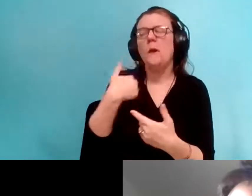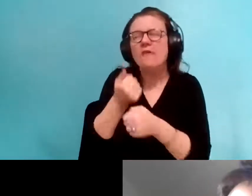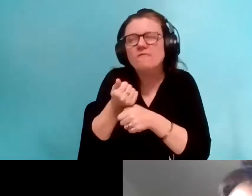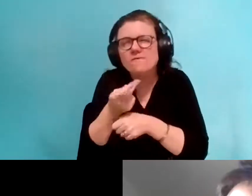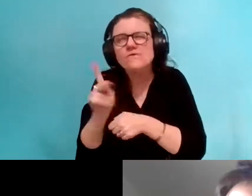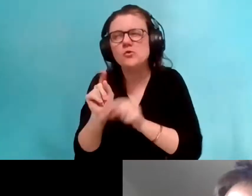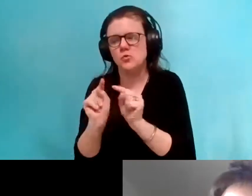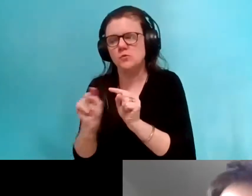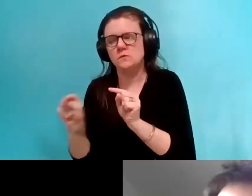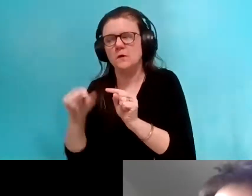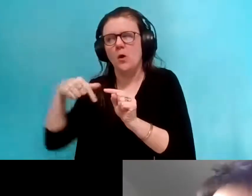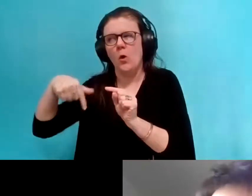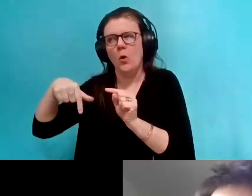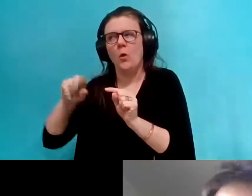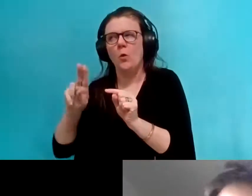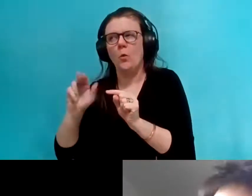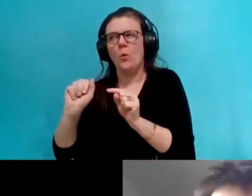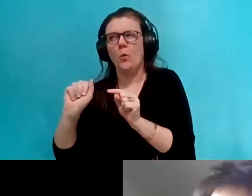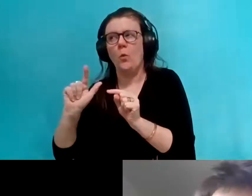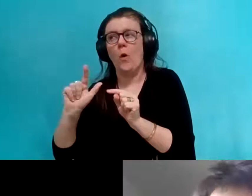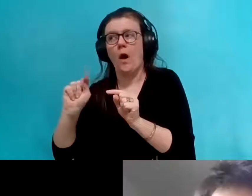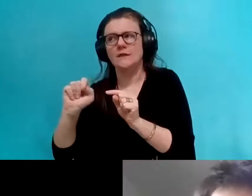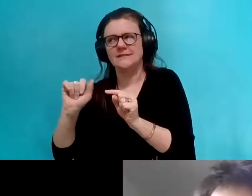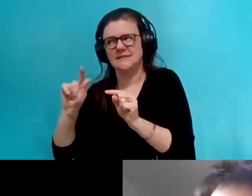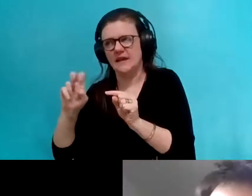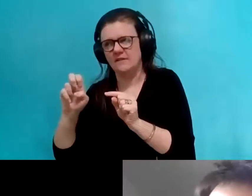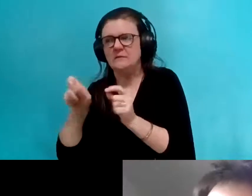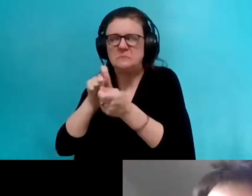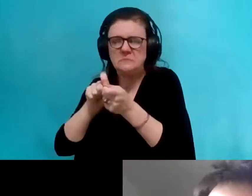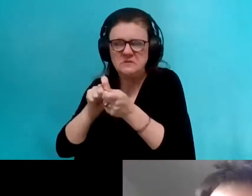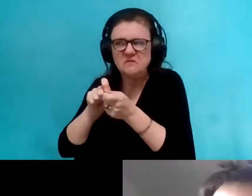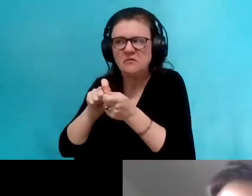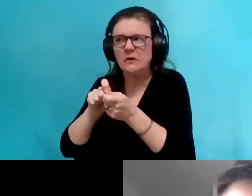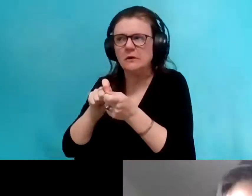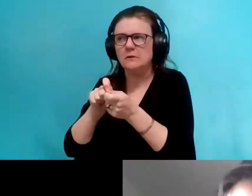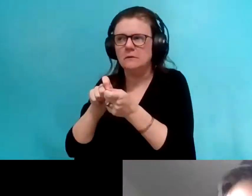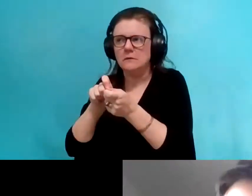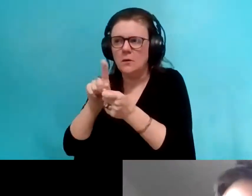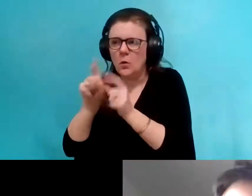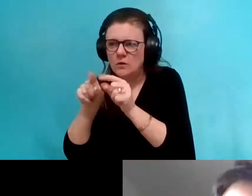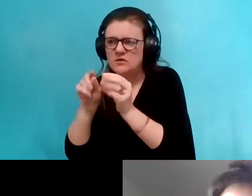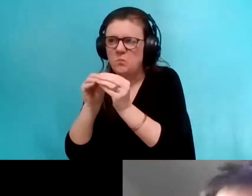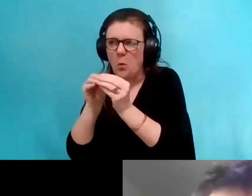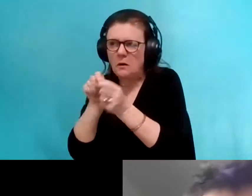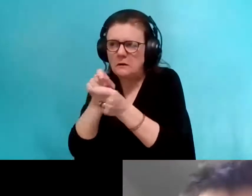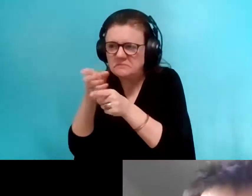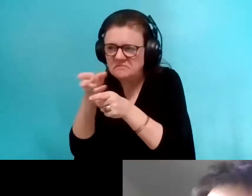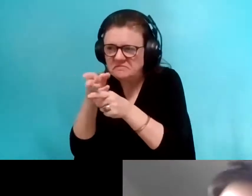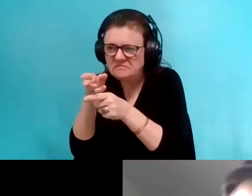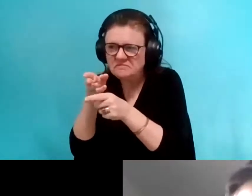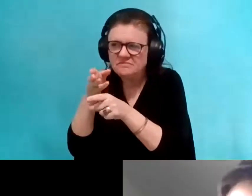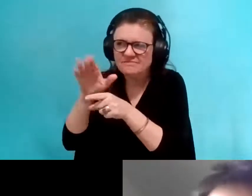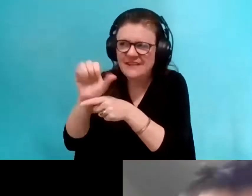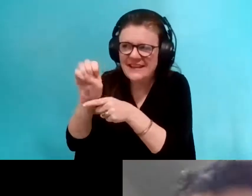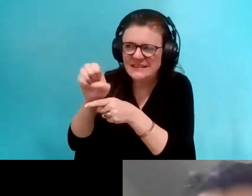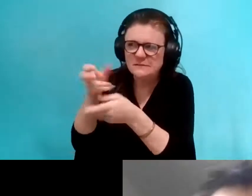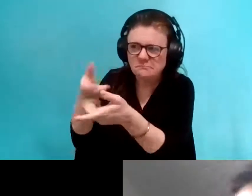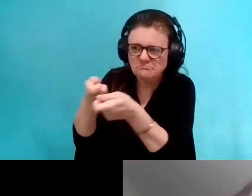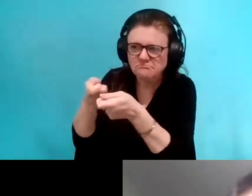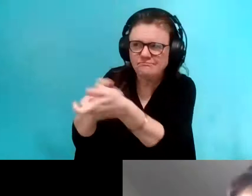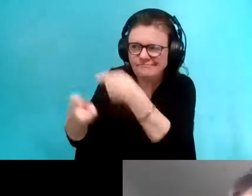elements for example, yes, certain questions have that in. And of course, that creates kind